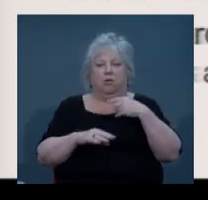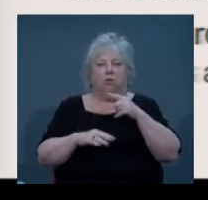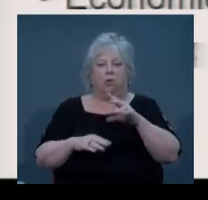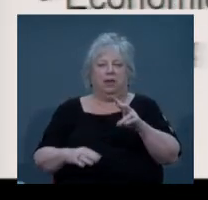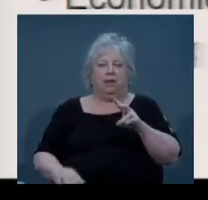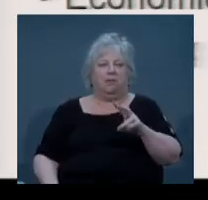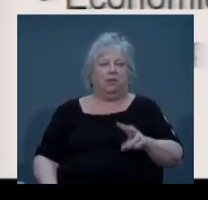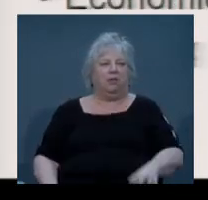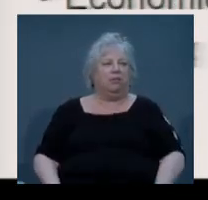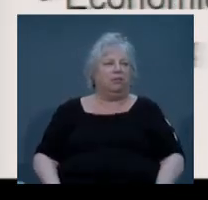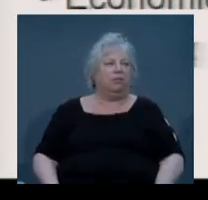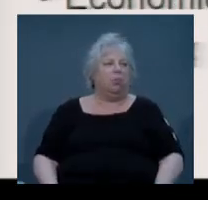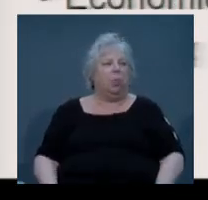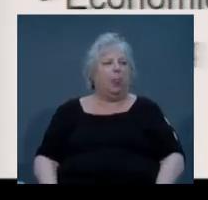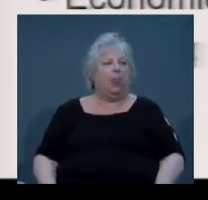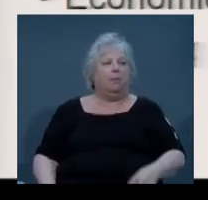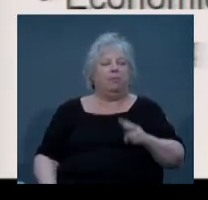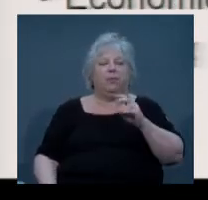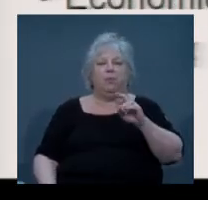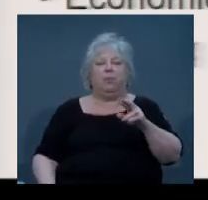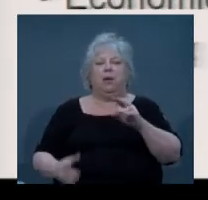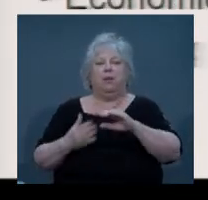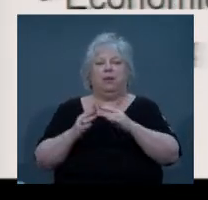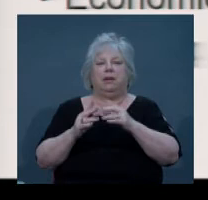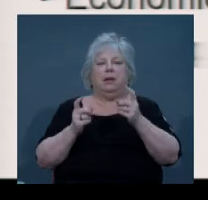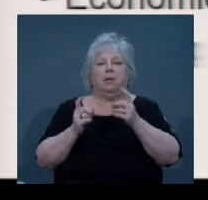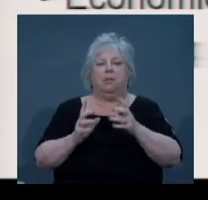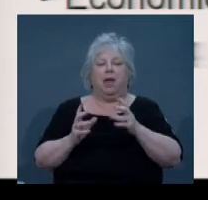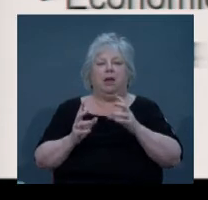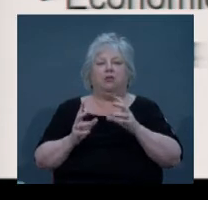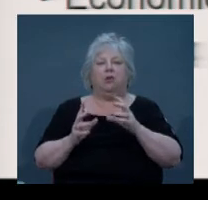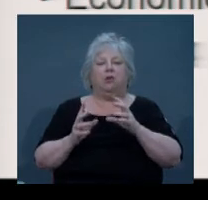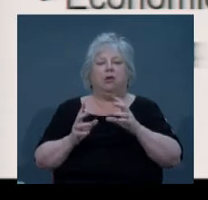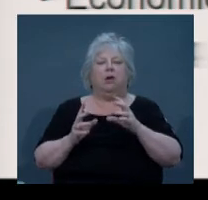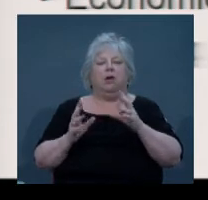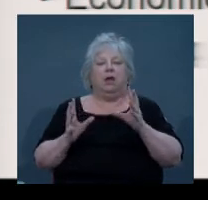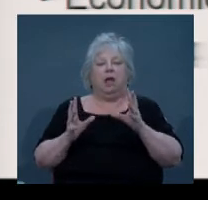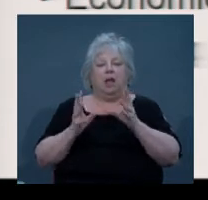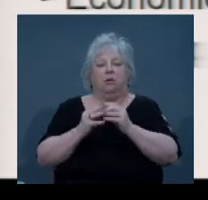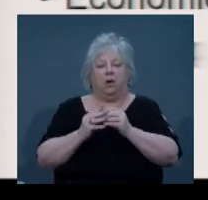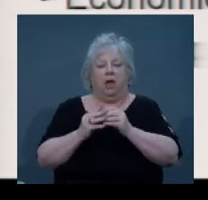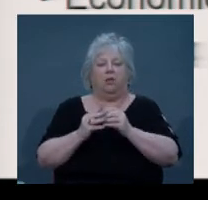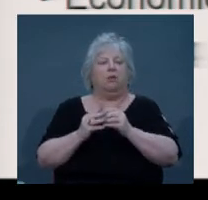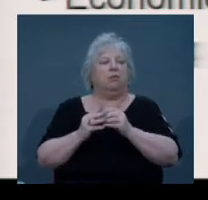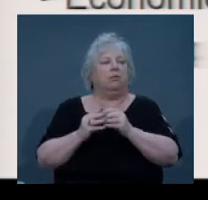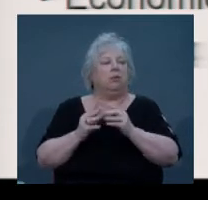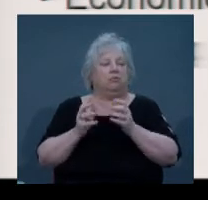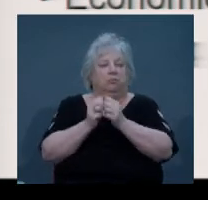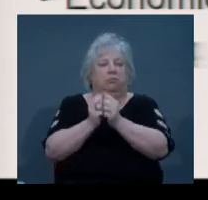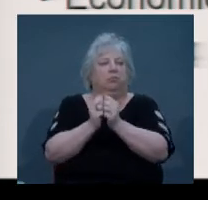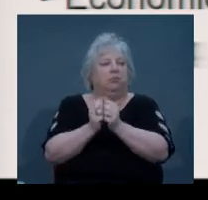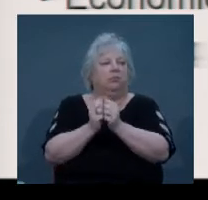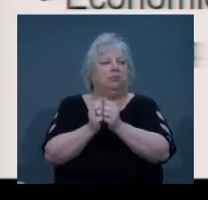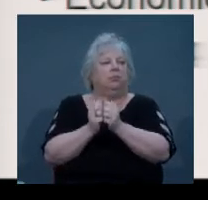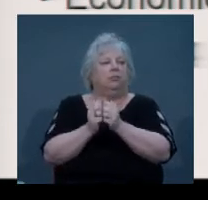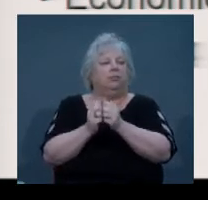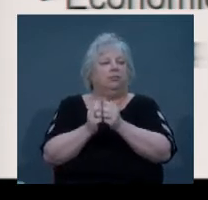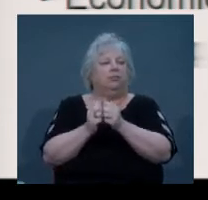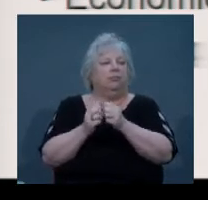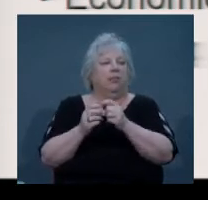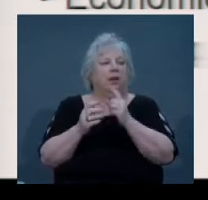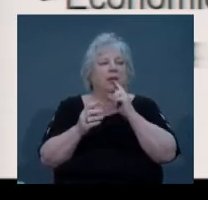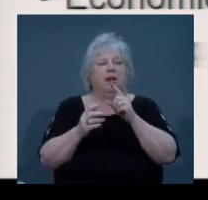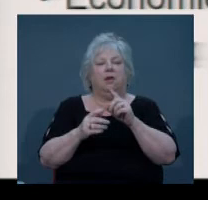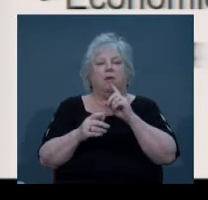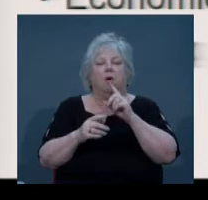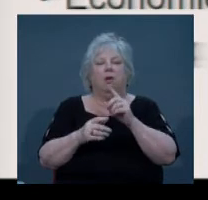the next slide, the mayor and the city manager, our executive administration, got together, and these